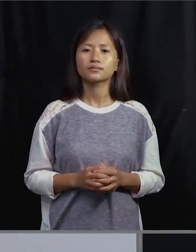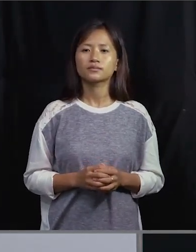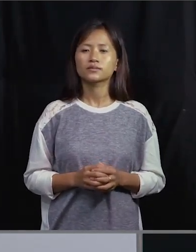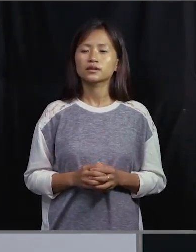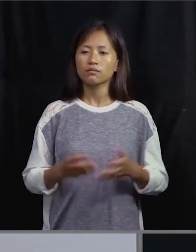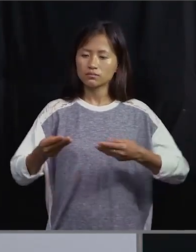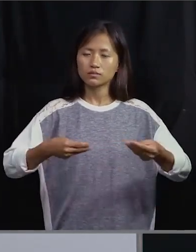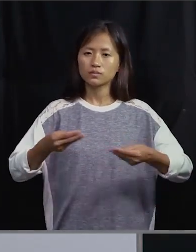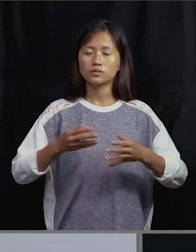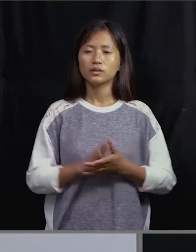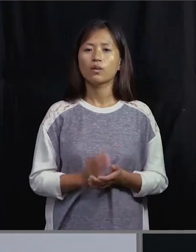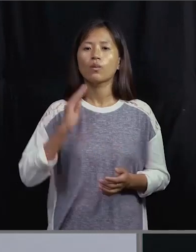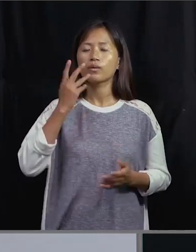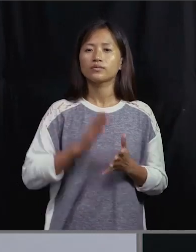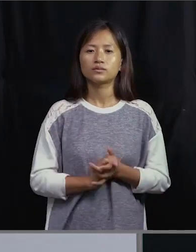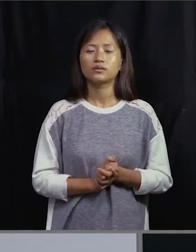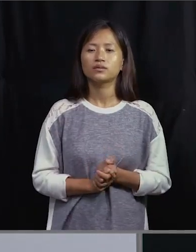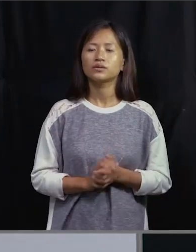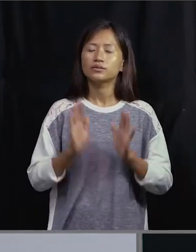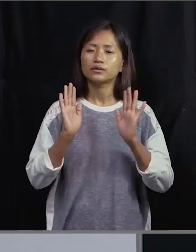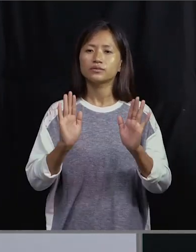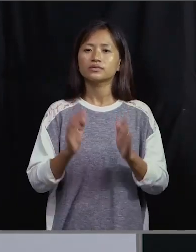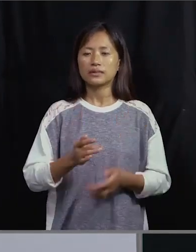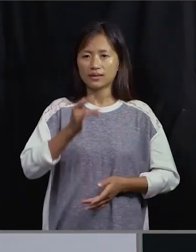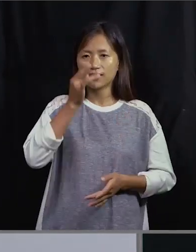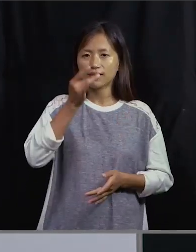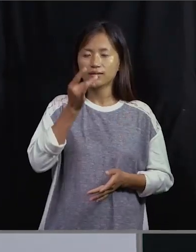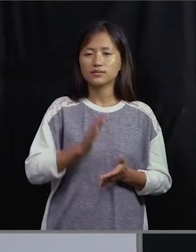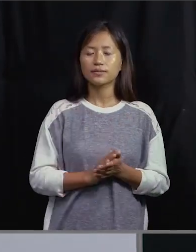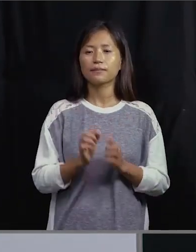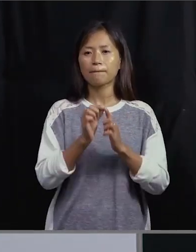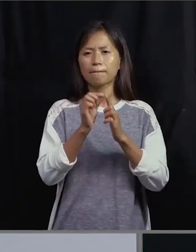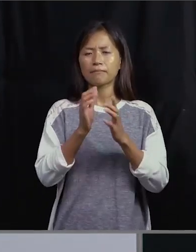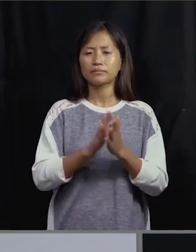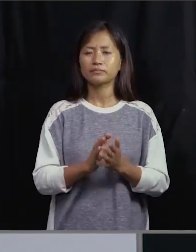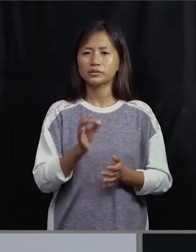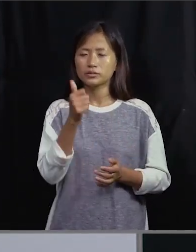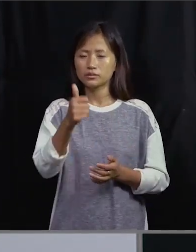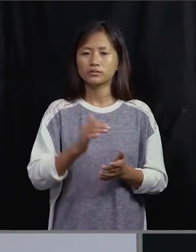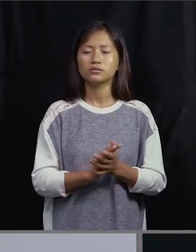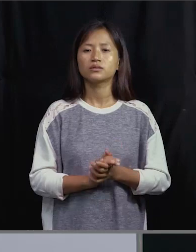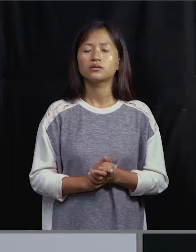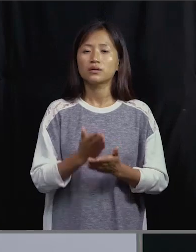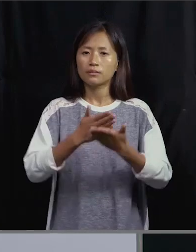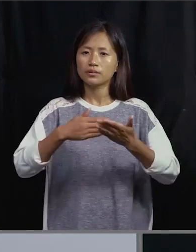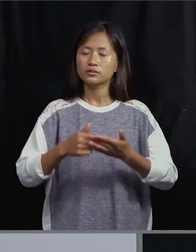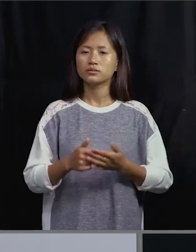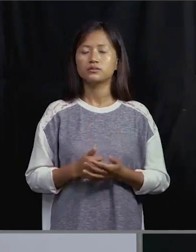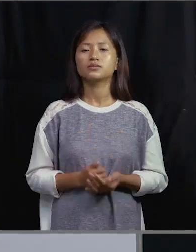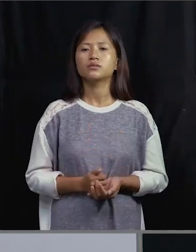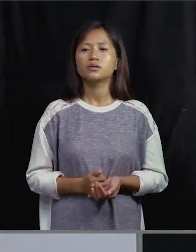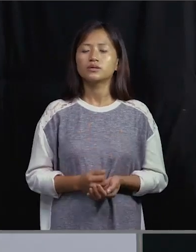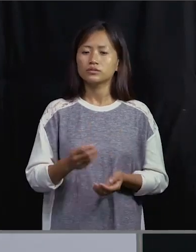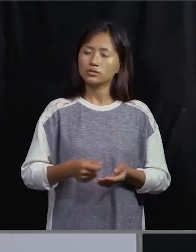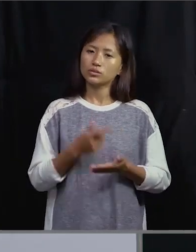in the market, when you have a taste and preference for the particular good, you will buy or not. You